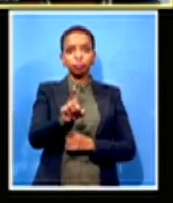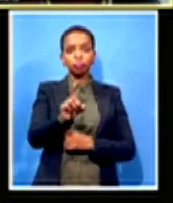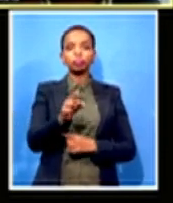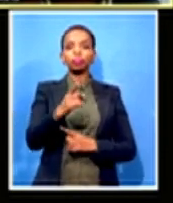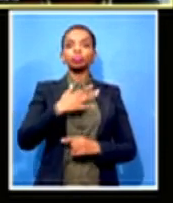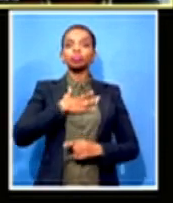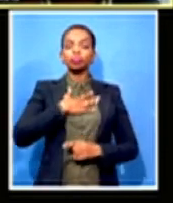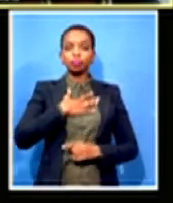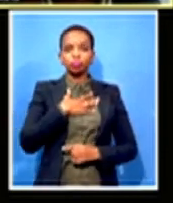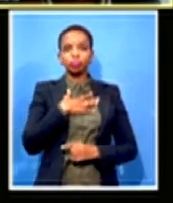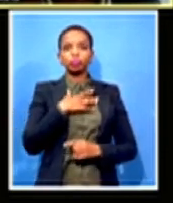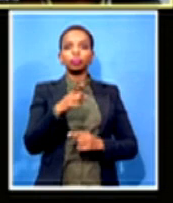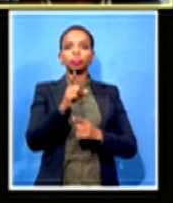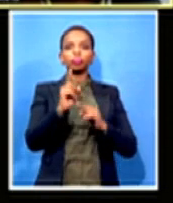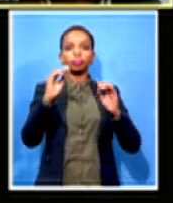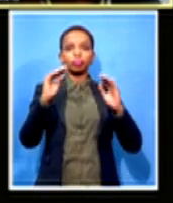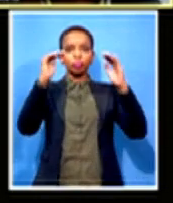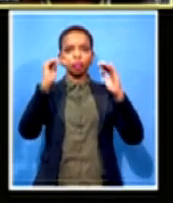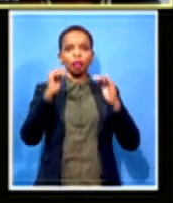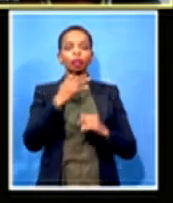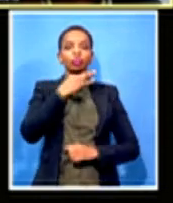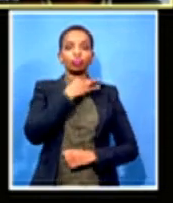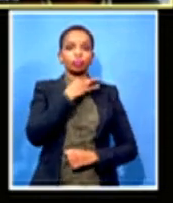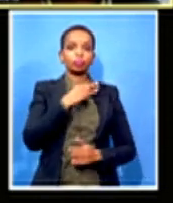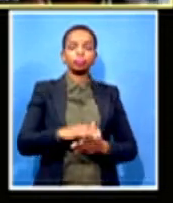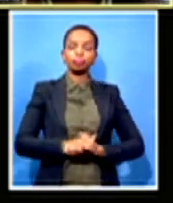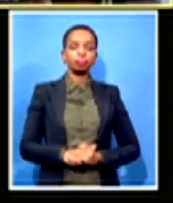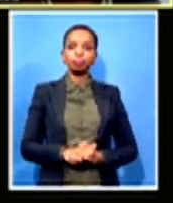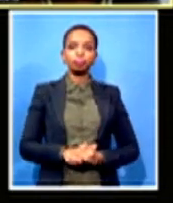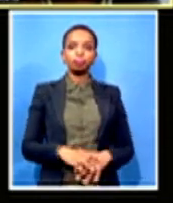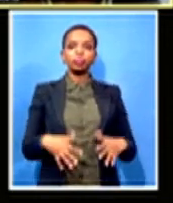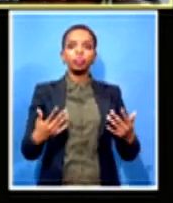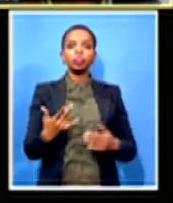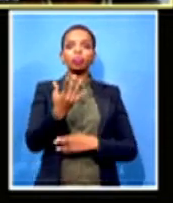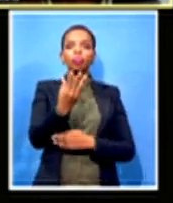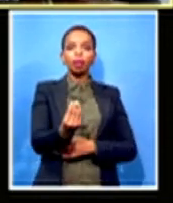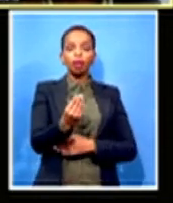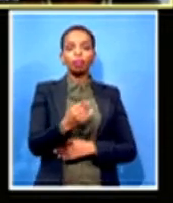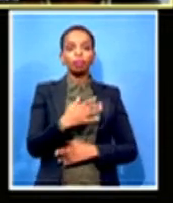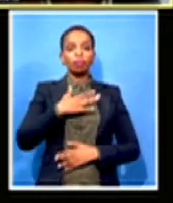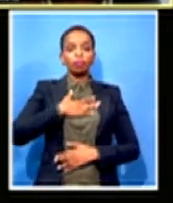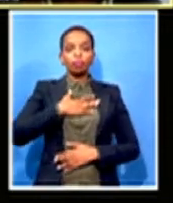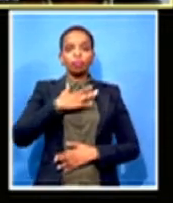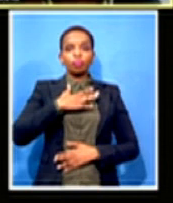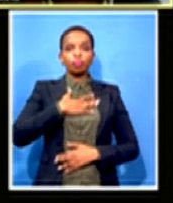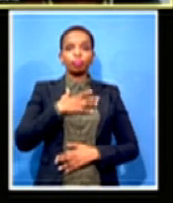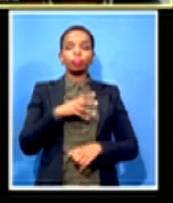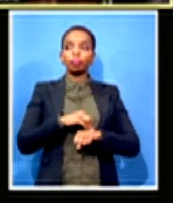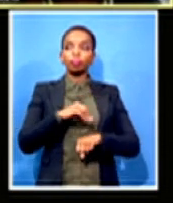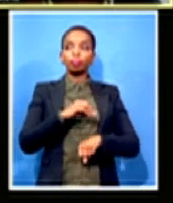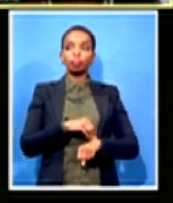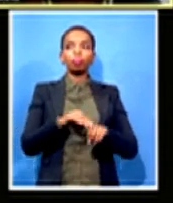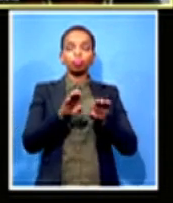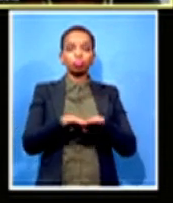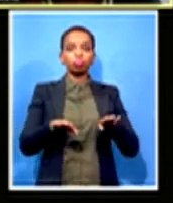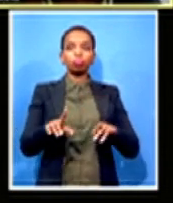rest of the population. So if you have asthma and the asthma is well controlled, these children are not at risk. They should be able to return to school because